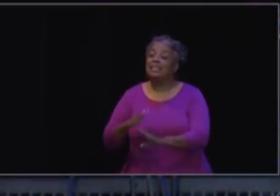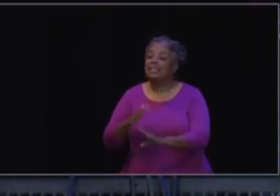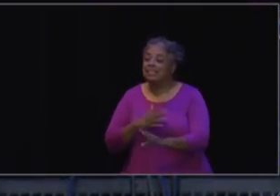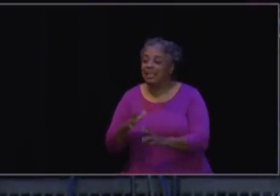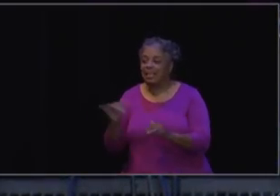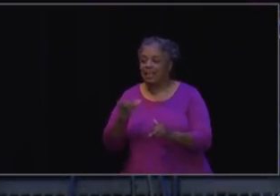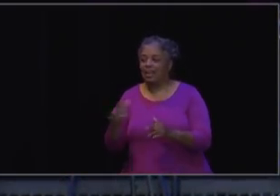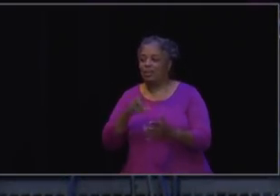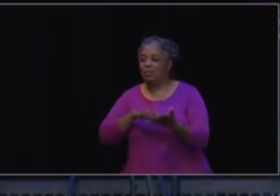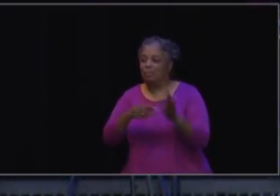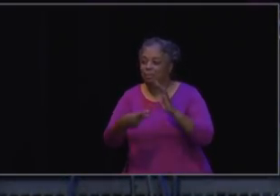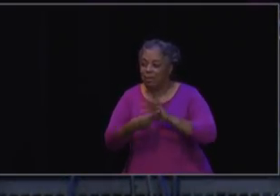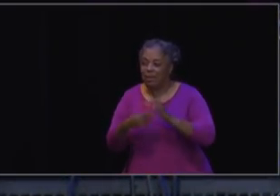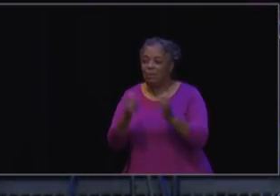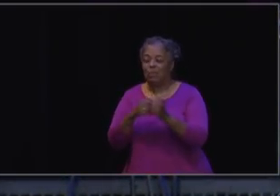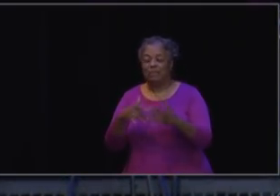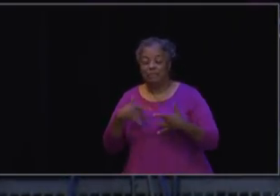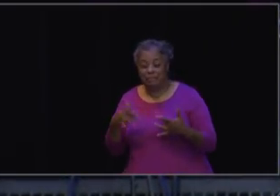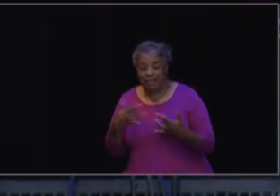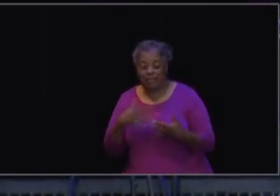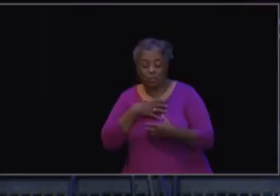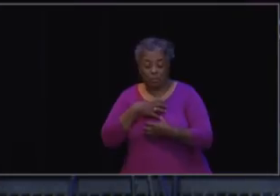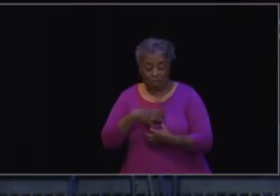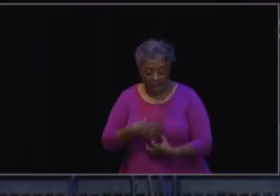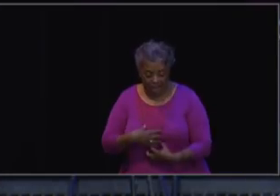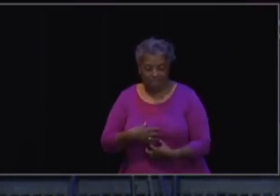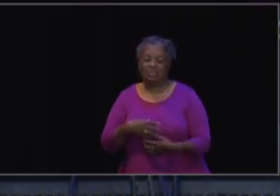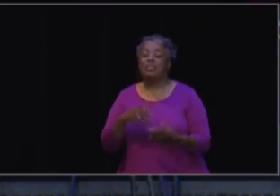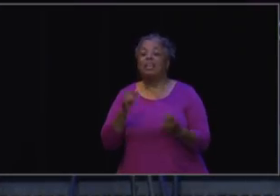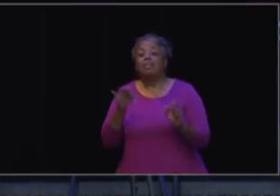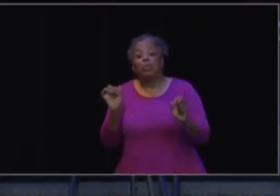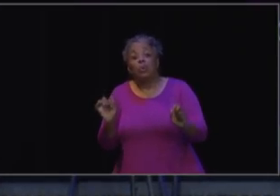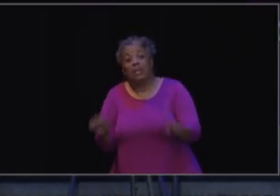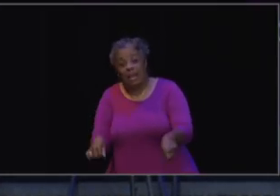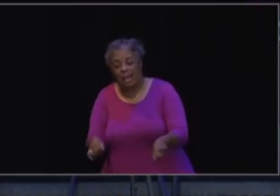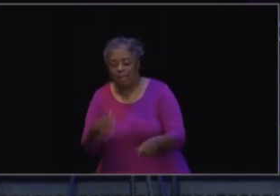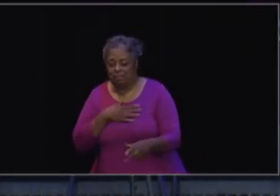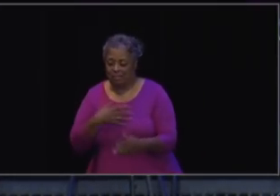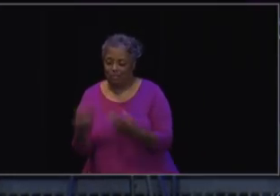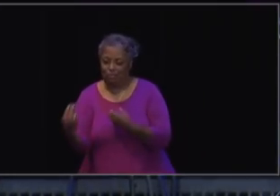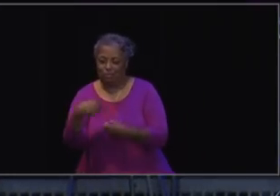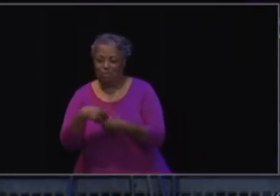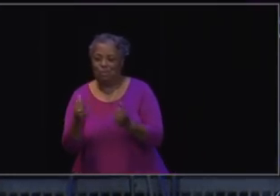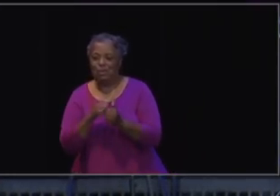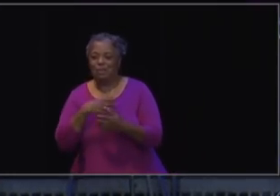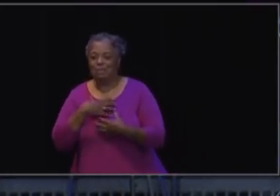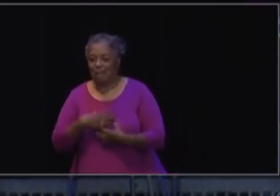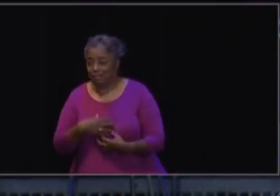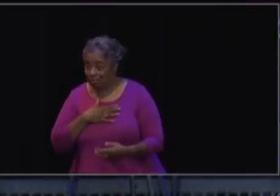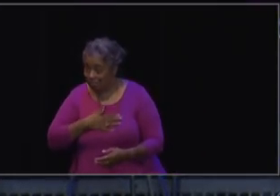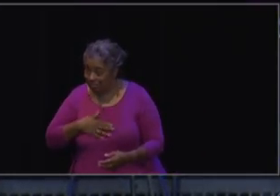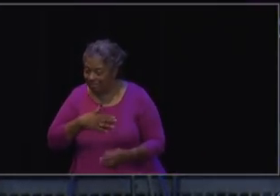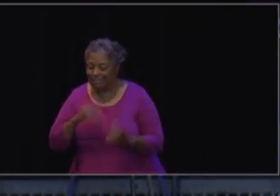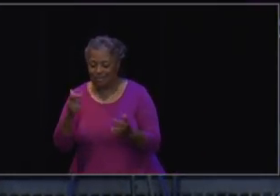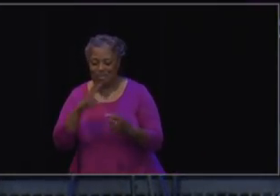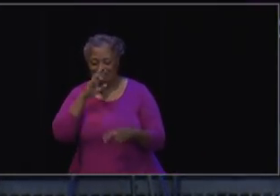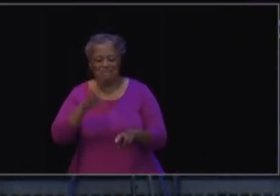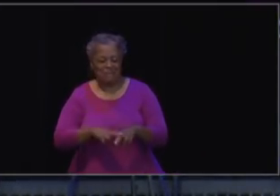passion and with feeling, if you can manage that, please. We'll all have